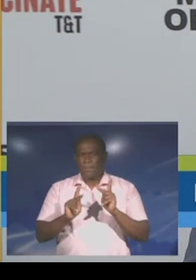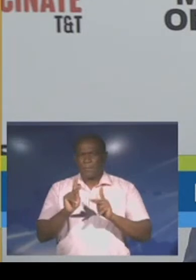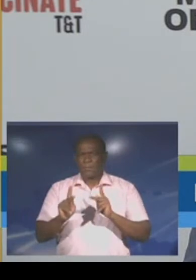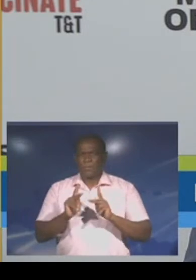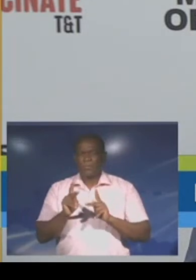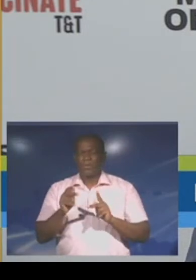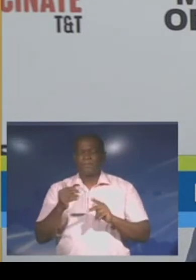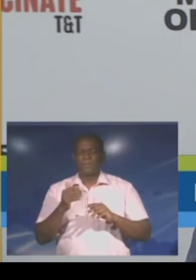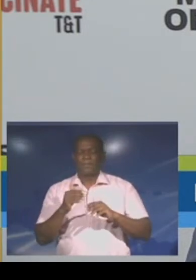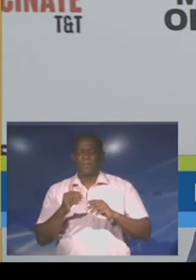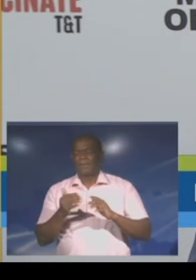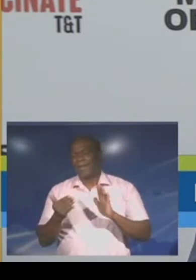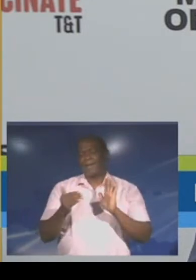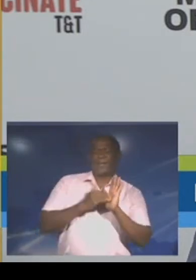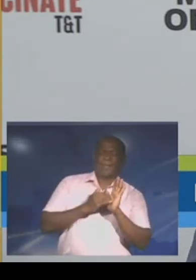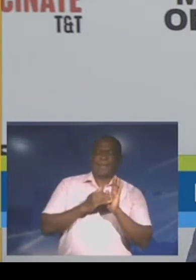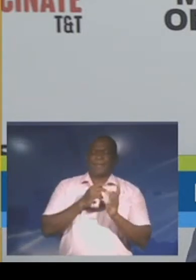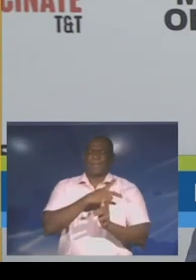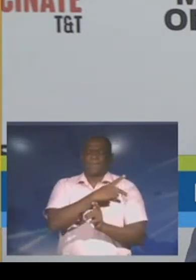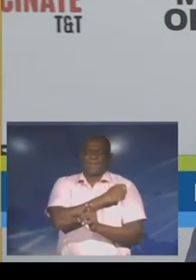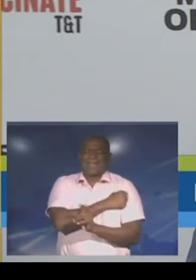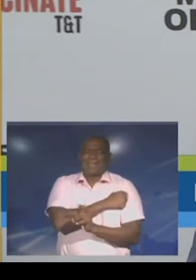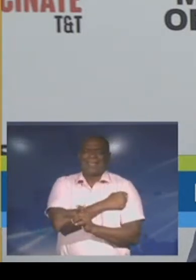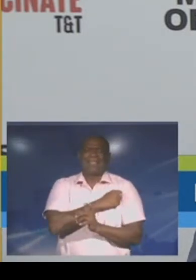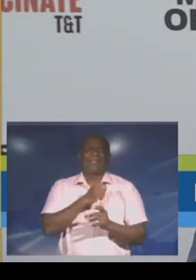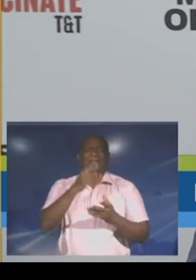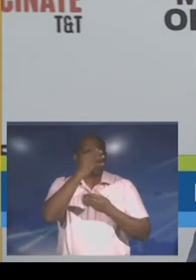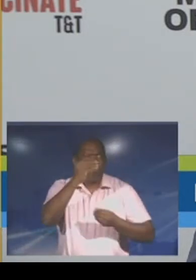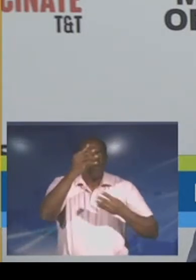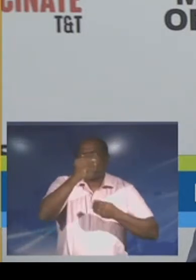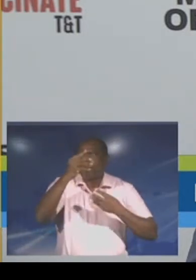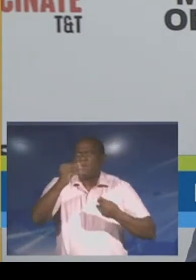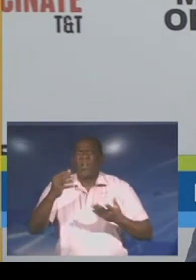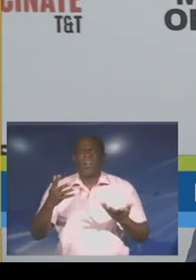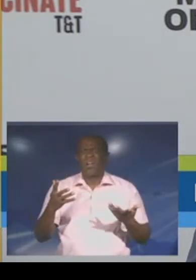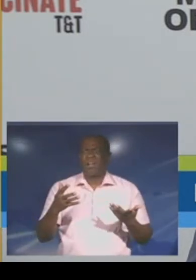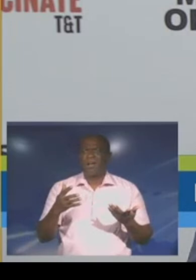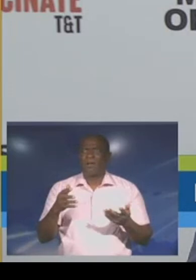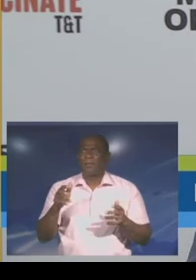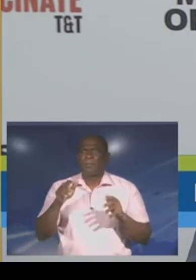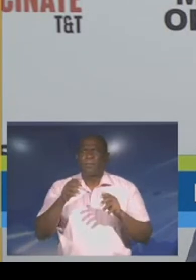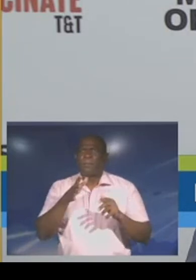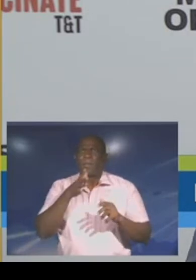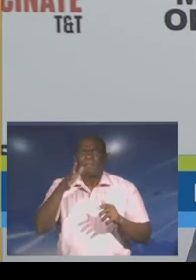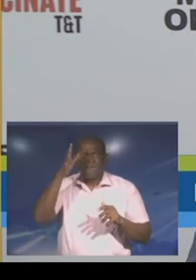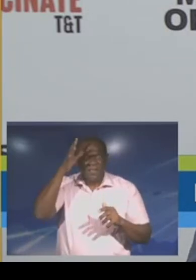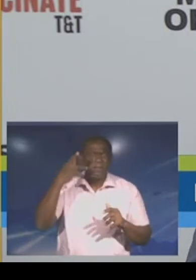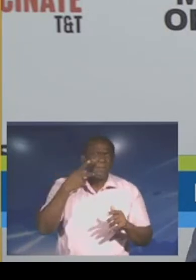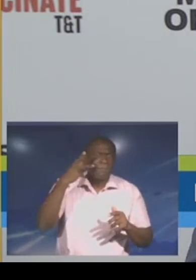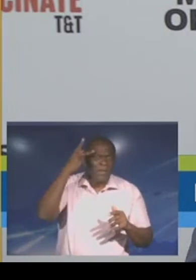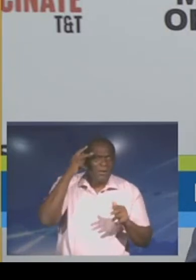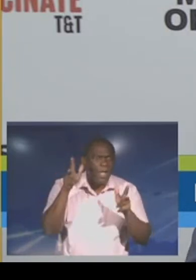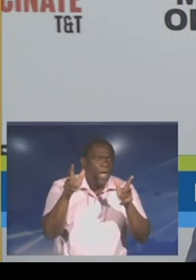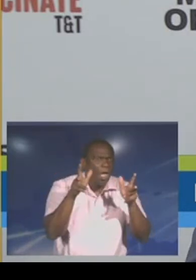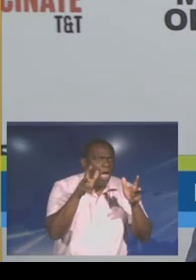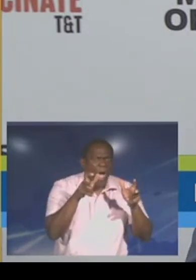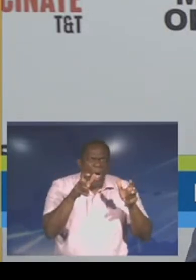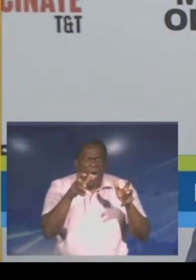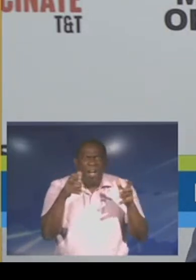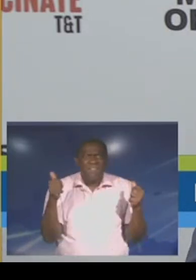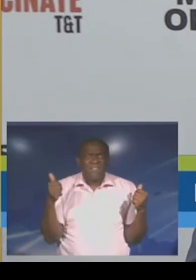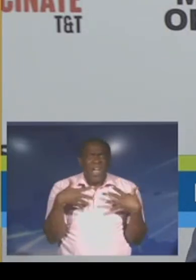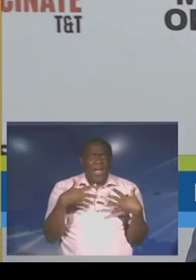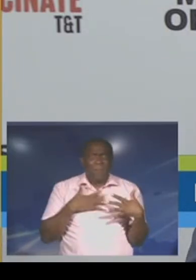the unintended consequence of frightening parents away from vaccination in general. Because